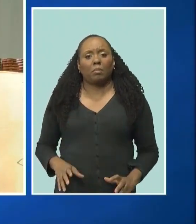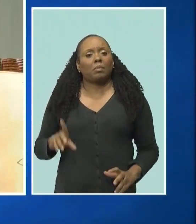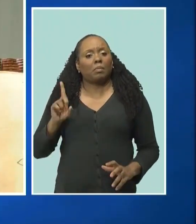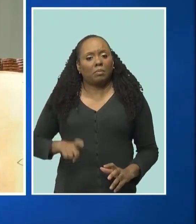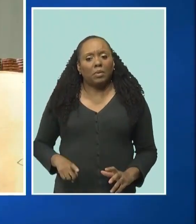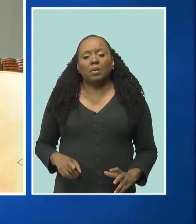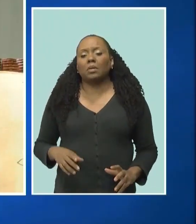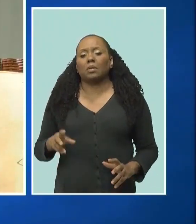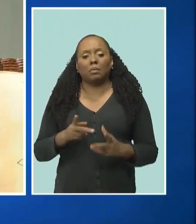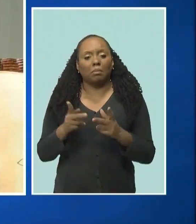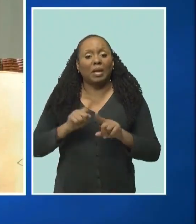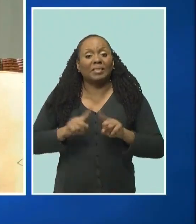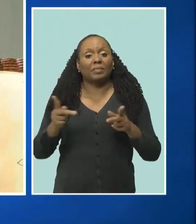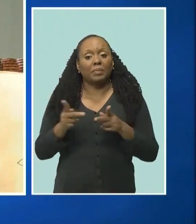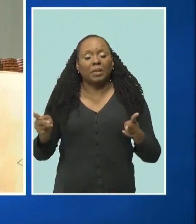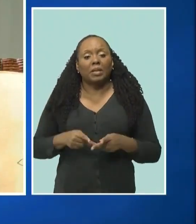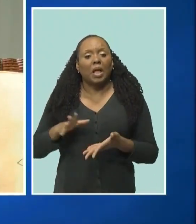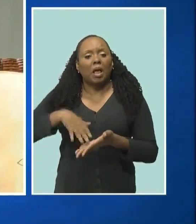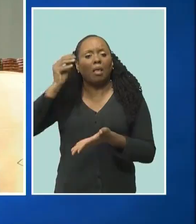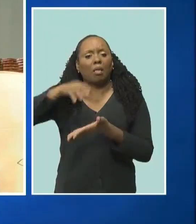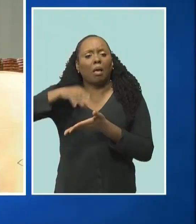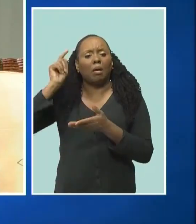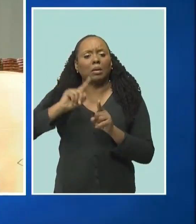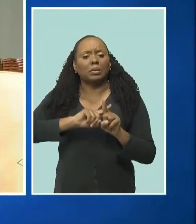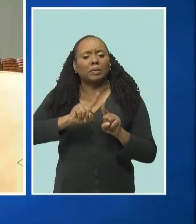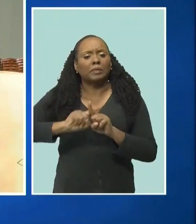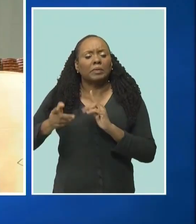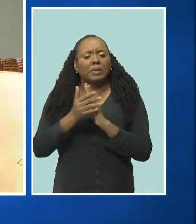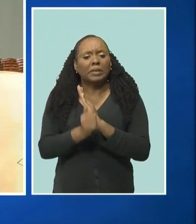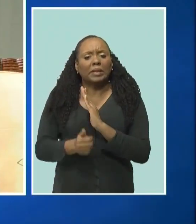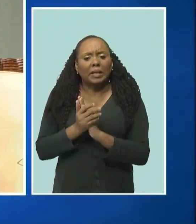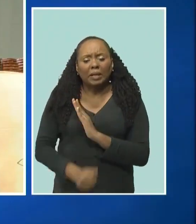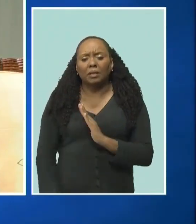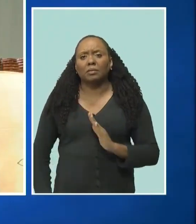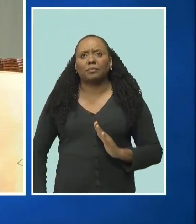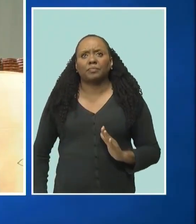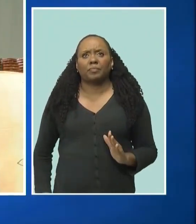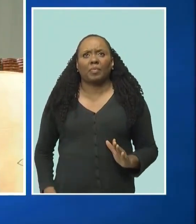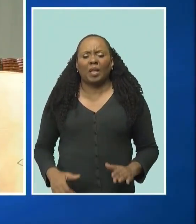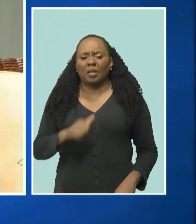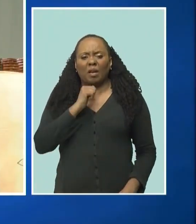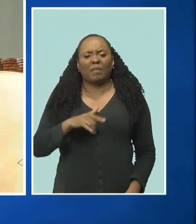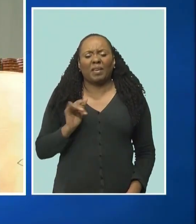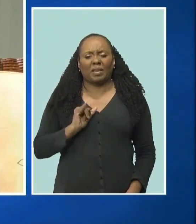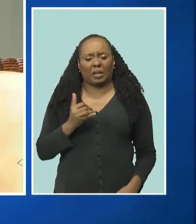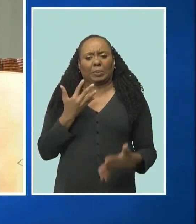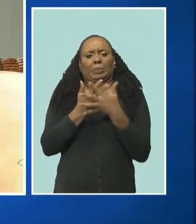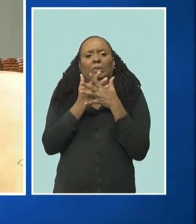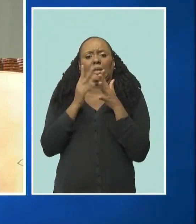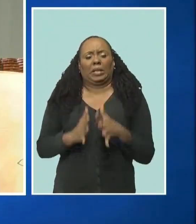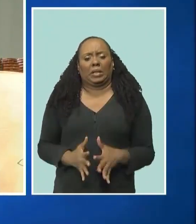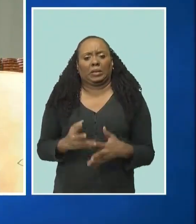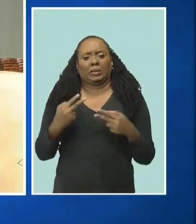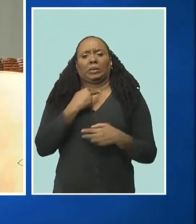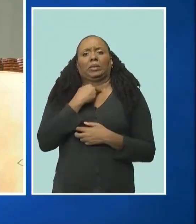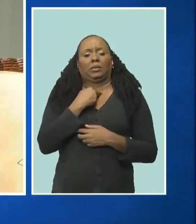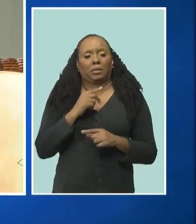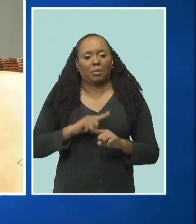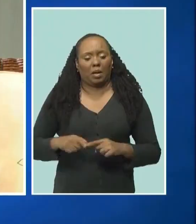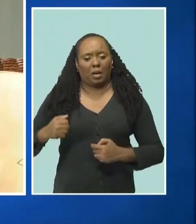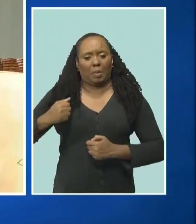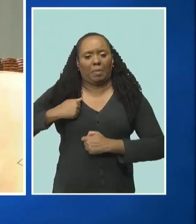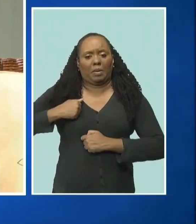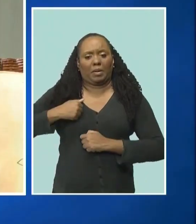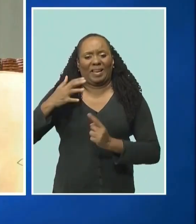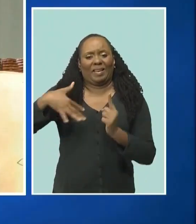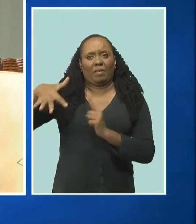that kids can go and learn different skills and different trades while they are there and not feel imprisoned, but more in a military setting to create